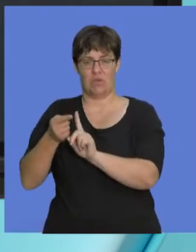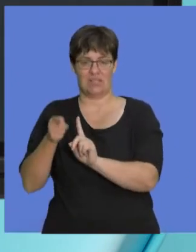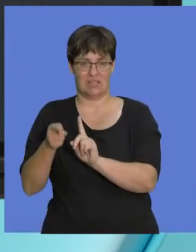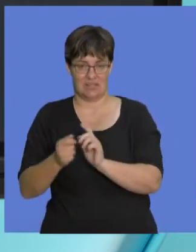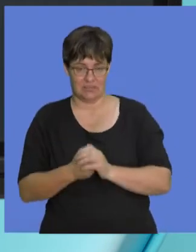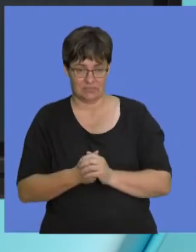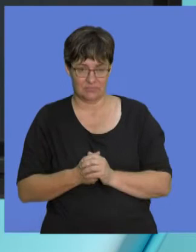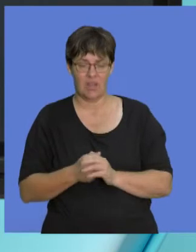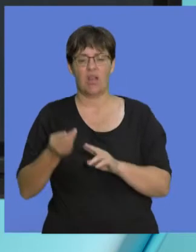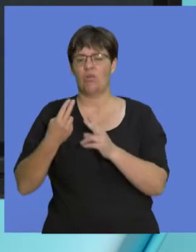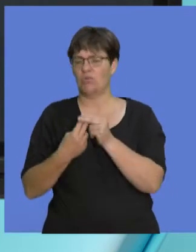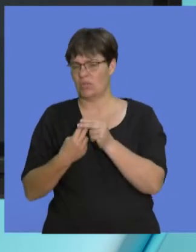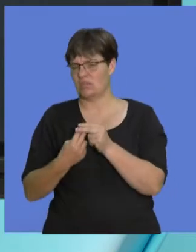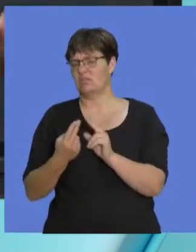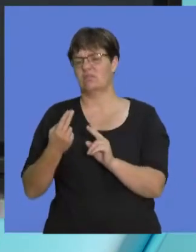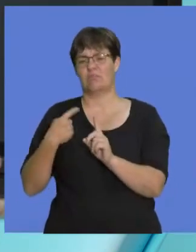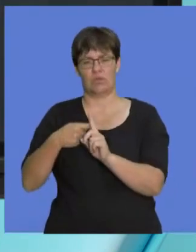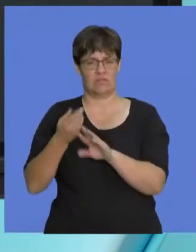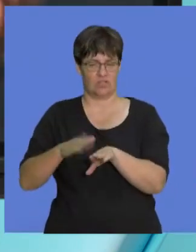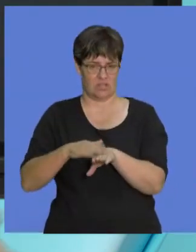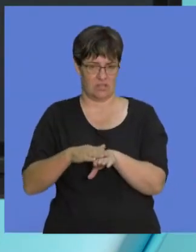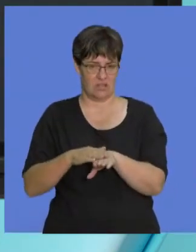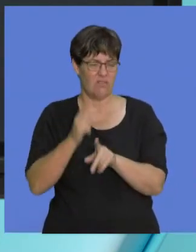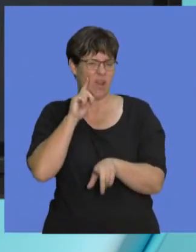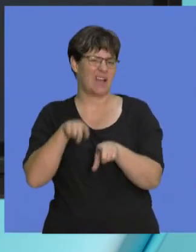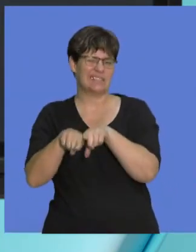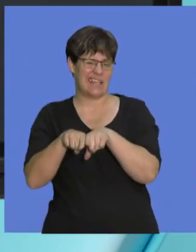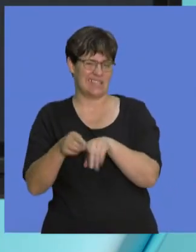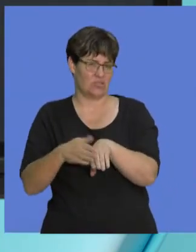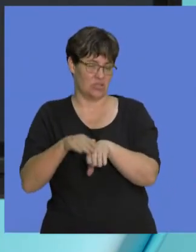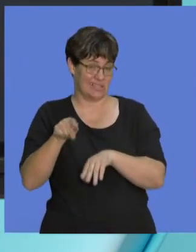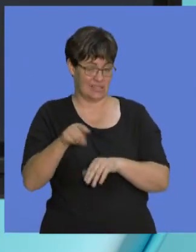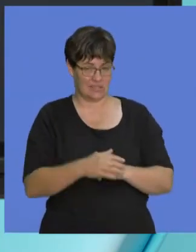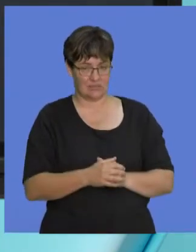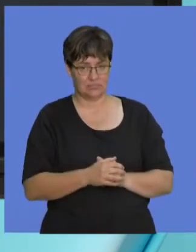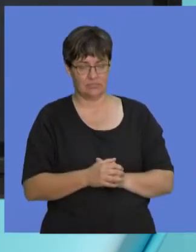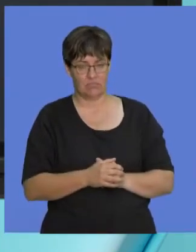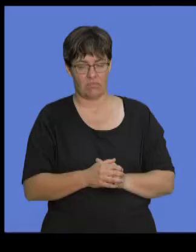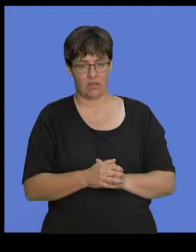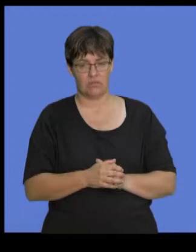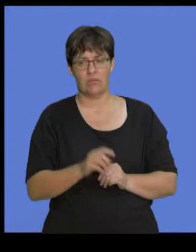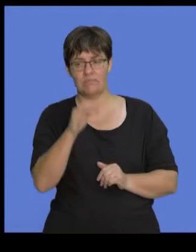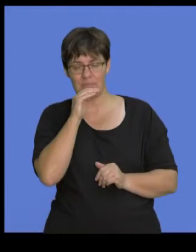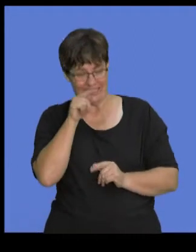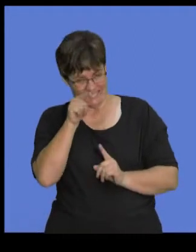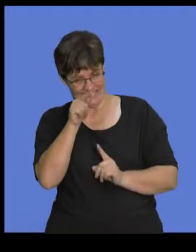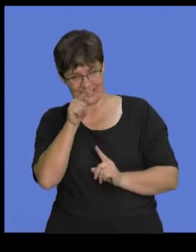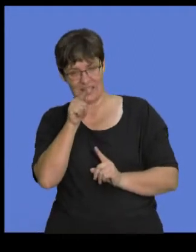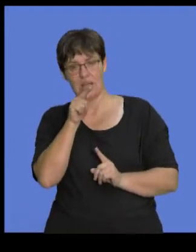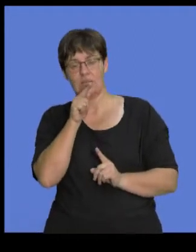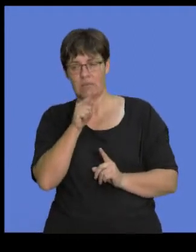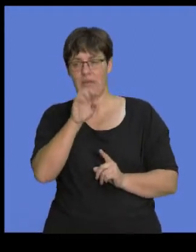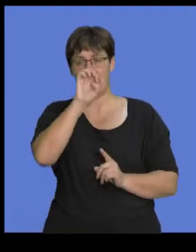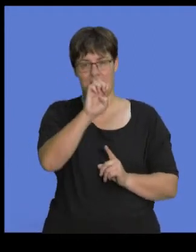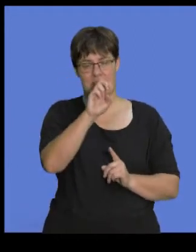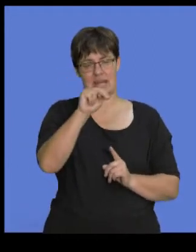the unit positive charge, which is our test charge, if we may call it that way, all right? So that's the big idea behind